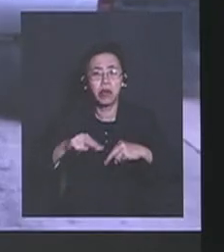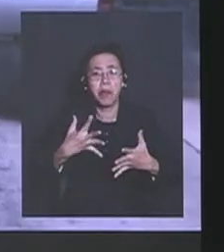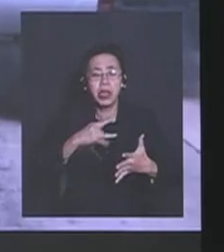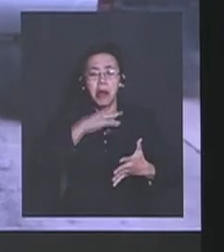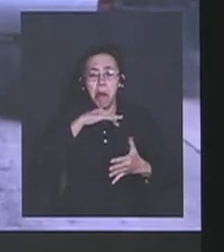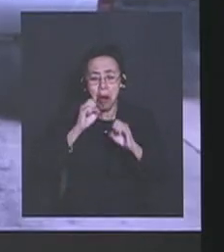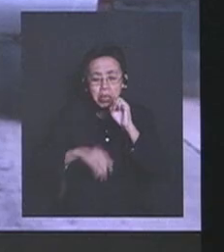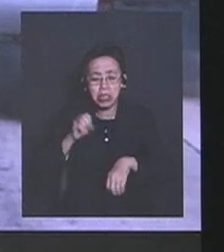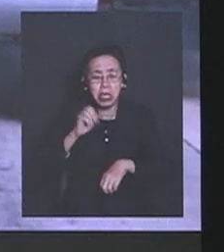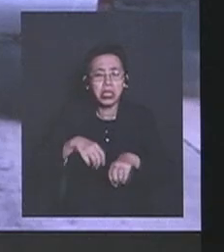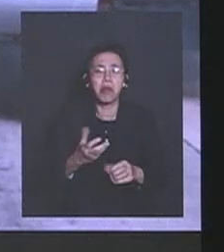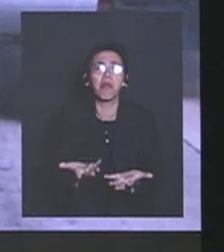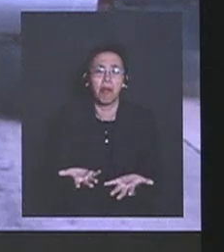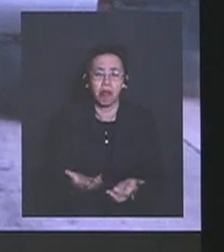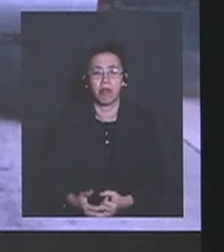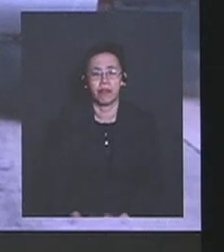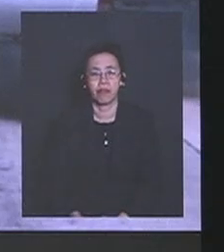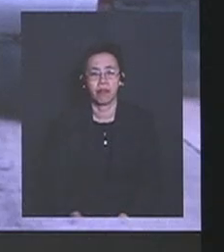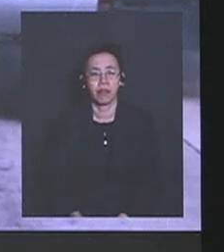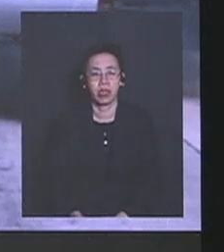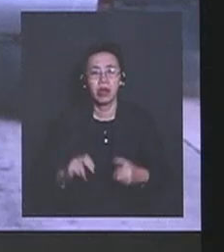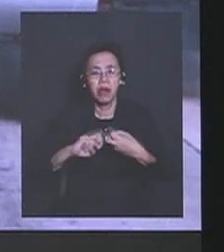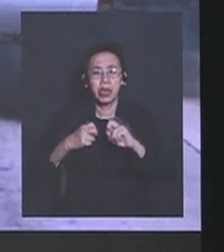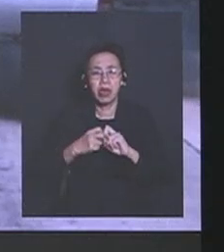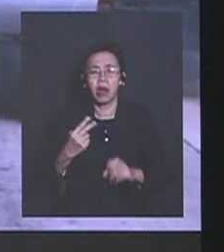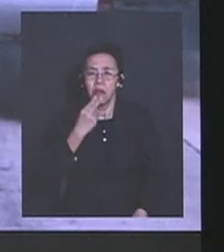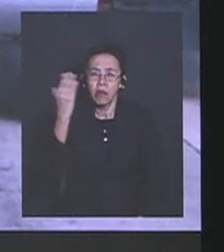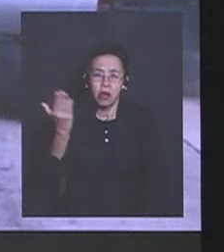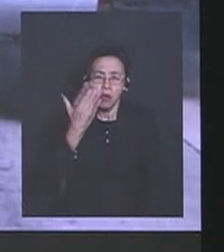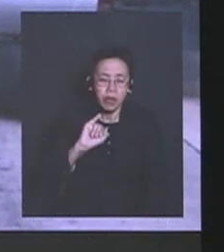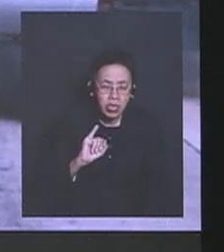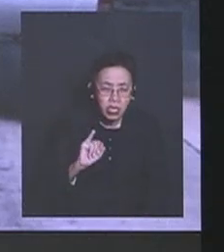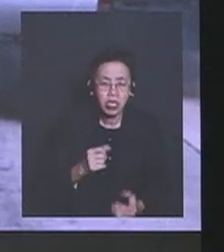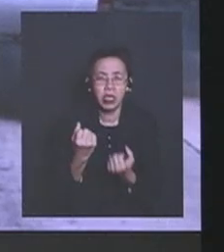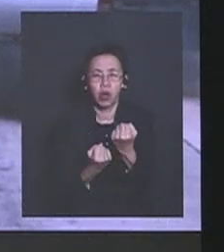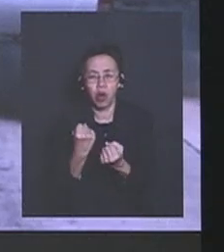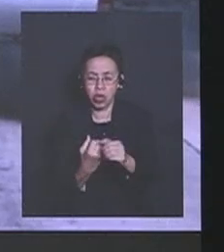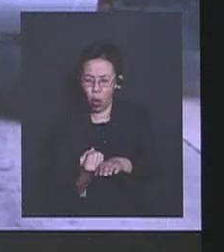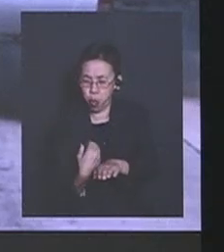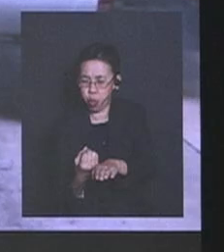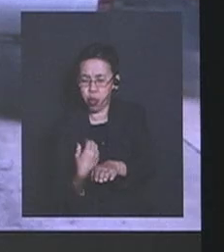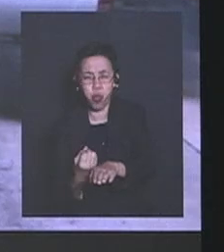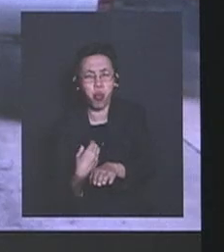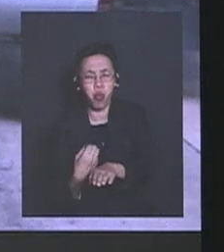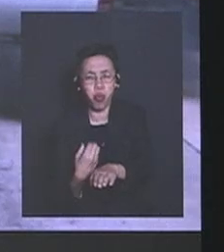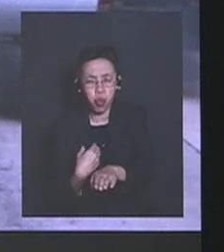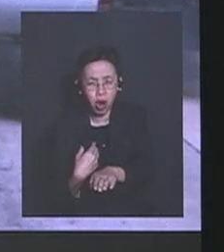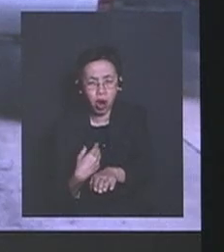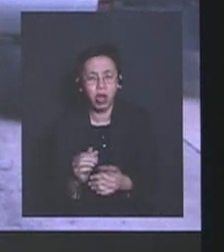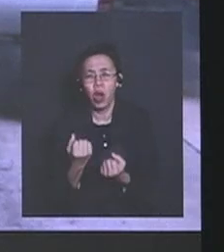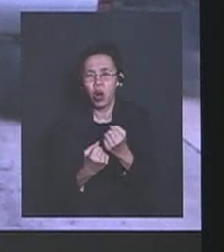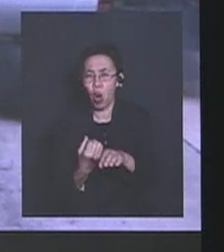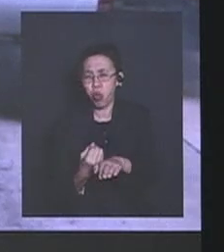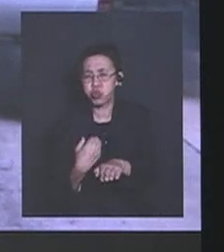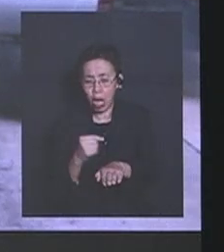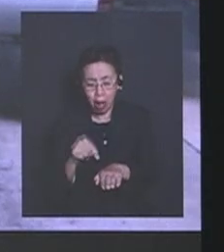And the pollution, you know, when you have car and then you do pollute. So the pollution belong to who, you know? So it's already in